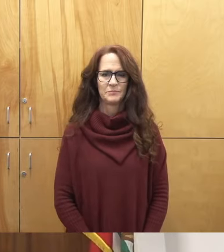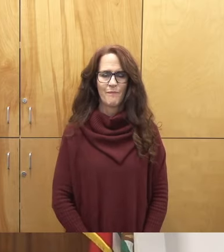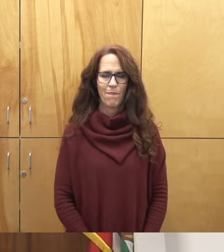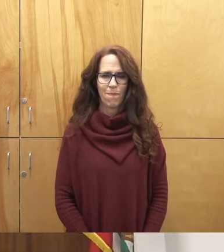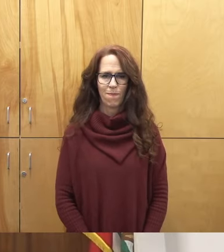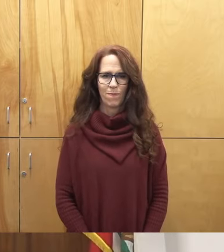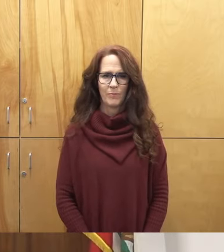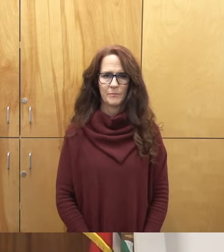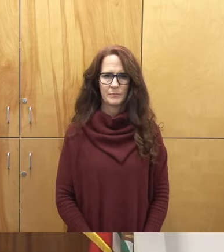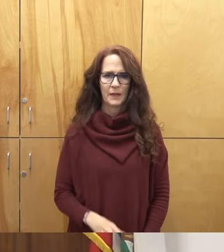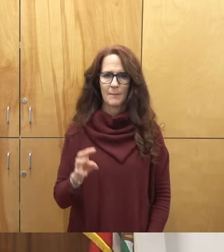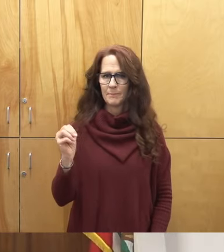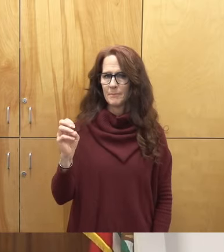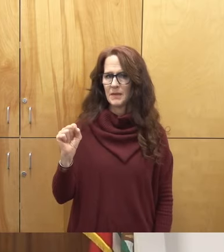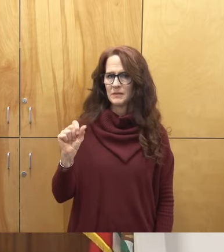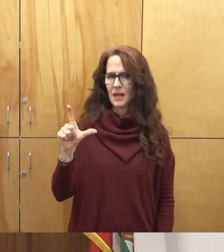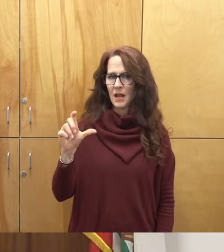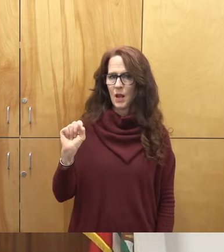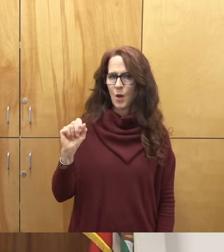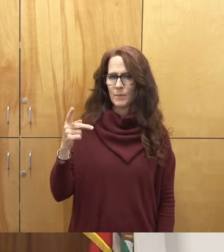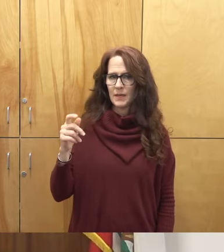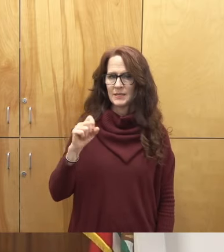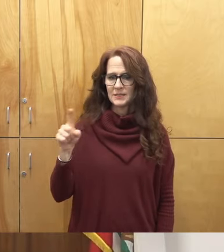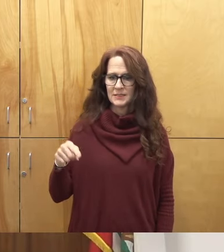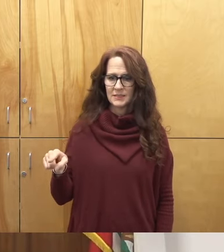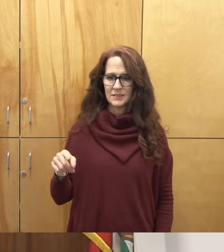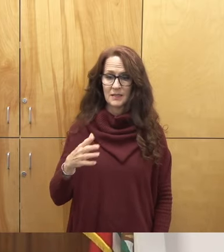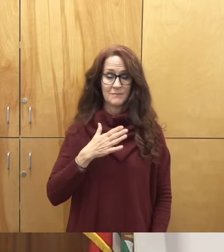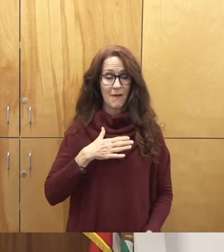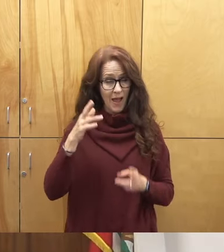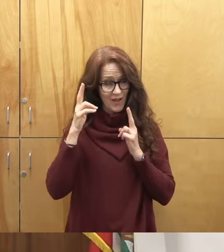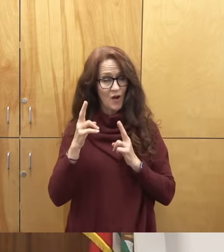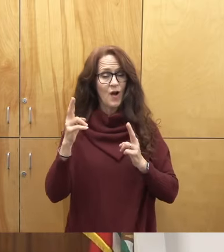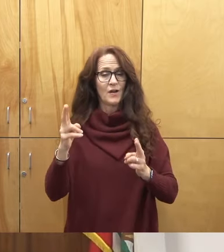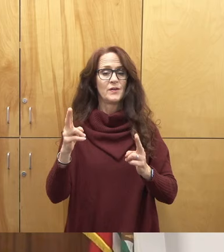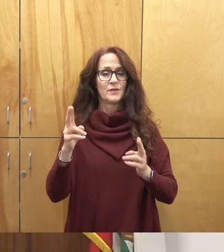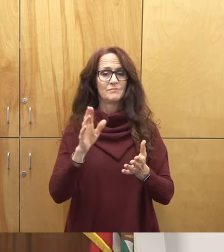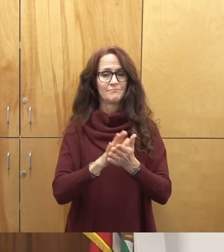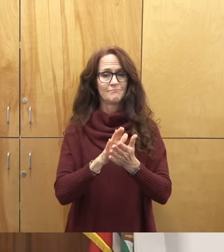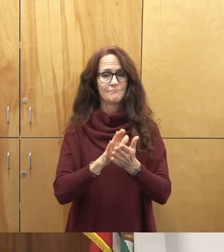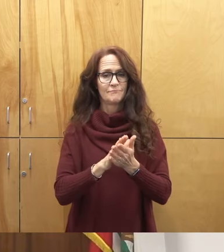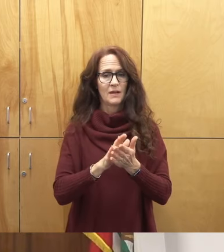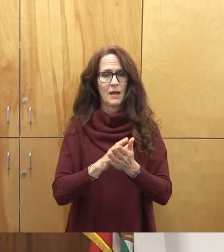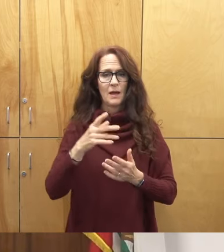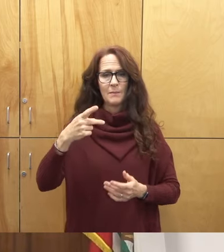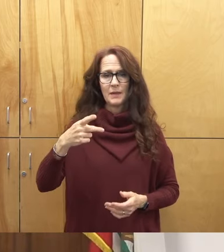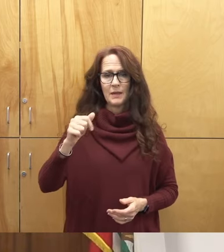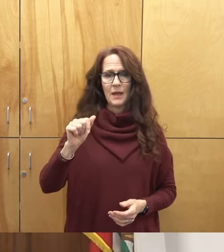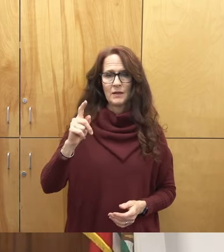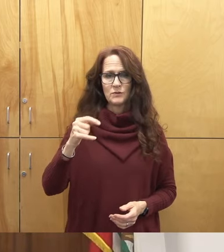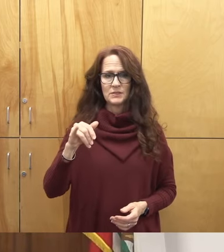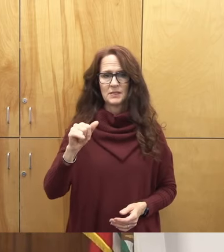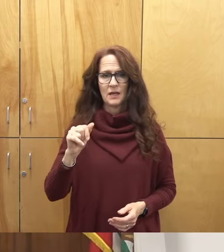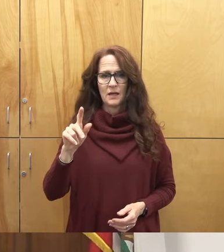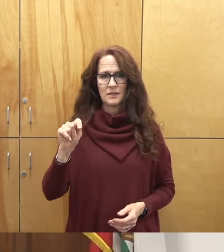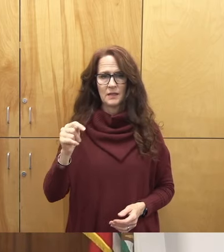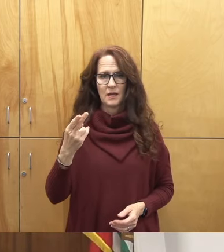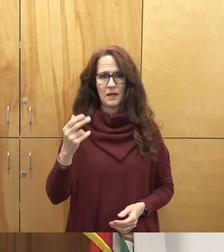And Ms. Lopez. Yes, and I have the honor of acknowledging Patricia Thompson.